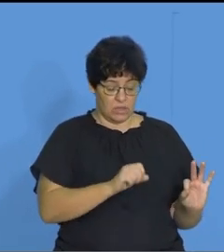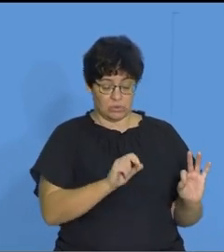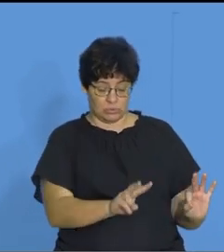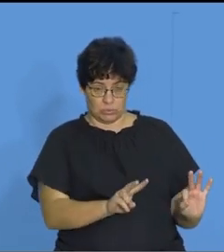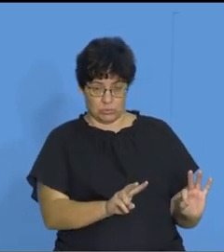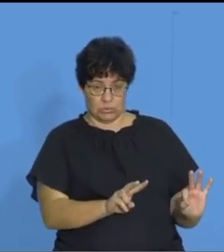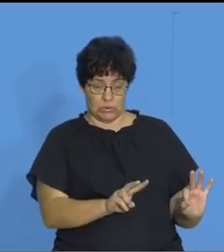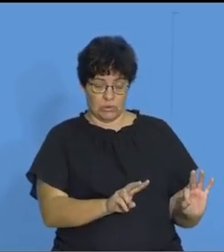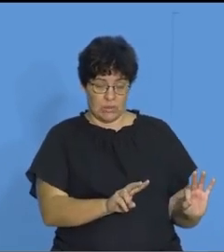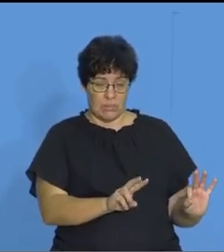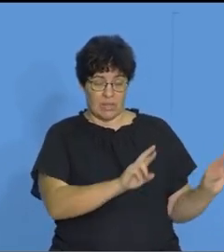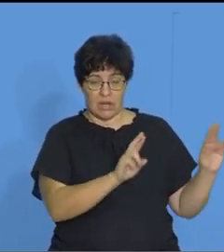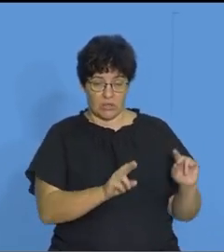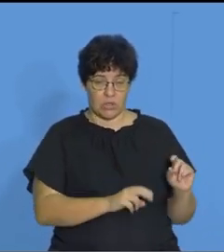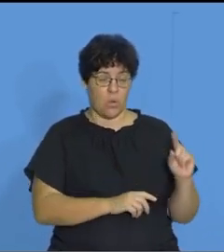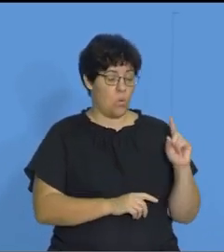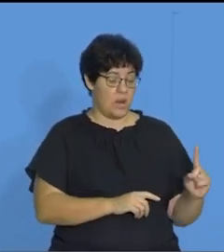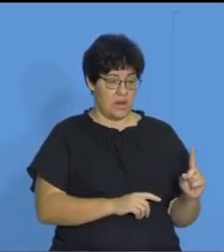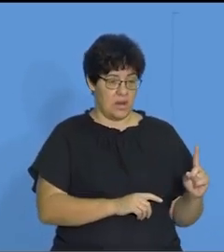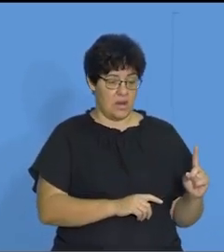ourselves, if they react in the ratio